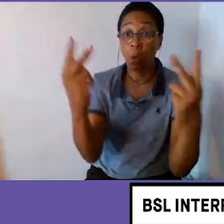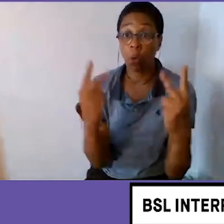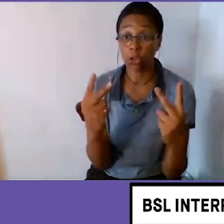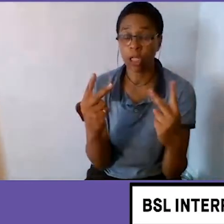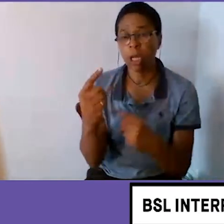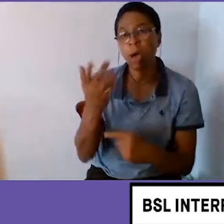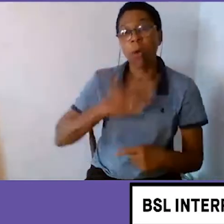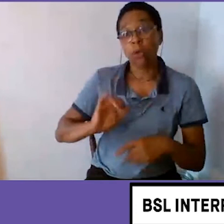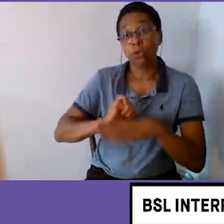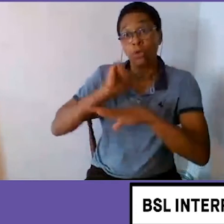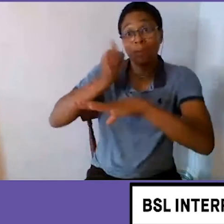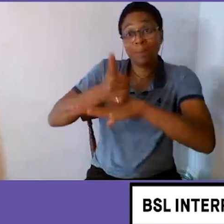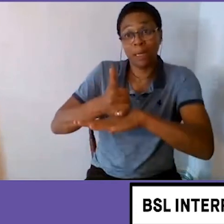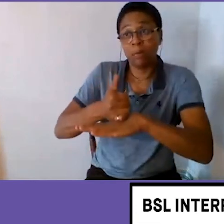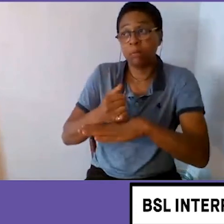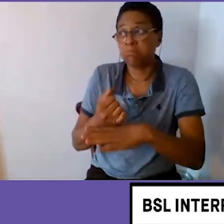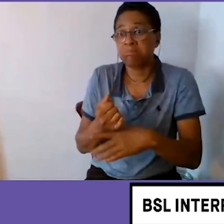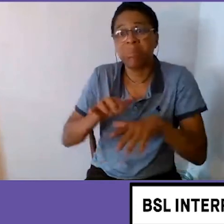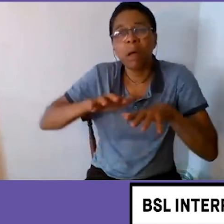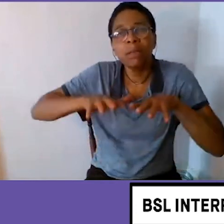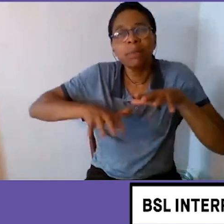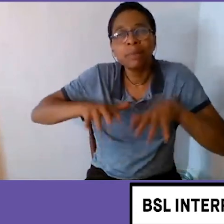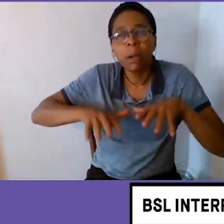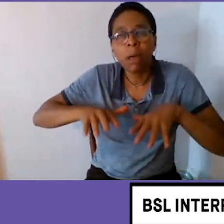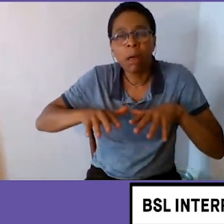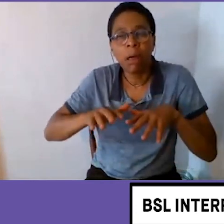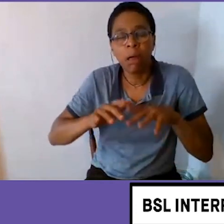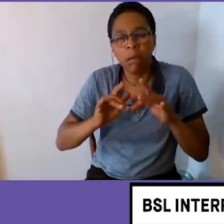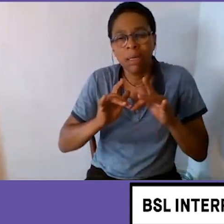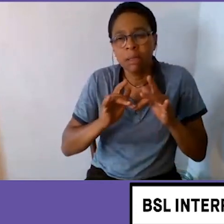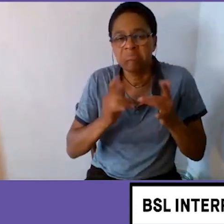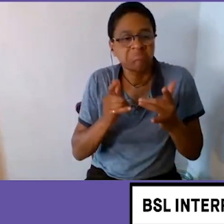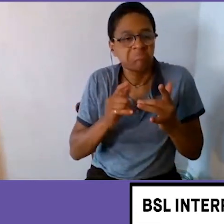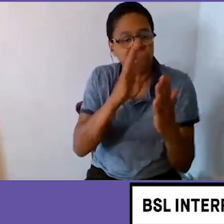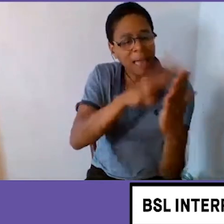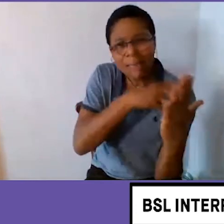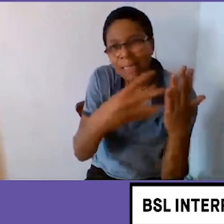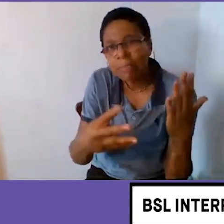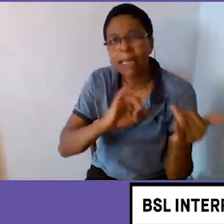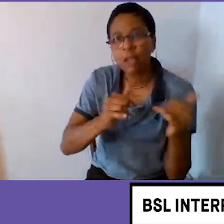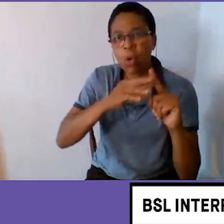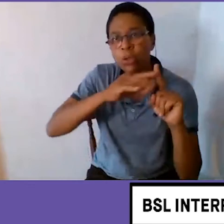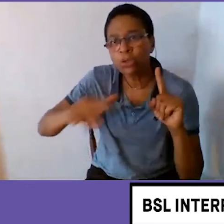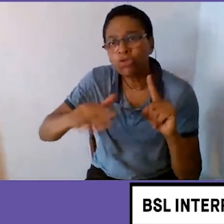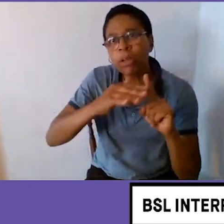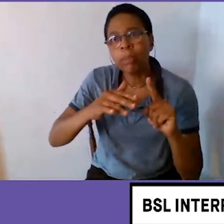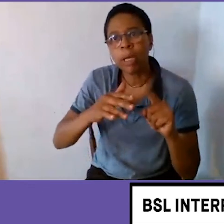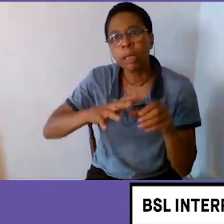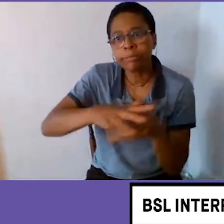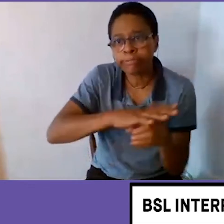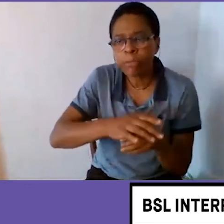up something similar to what you have done, a database or a streaming platform, what tips